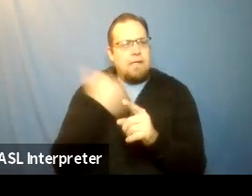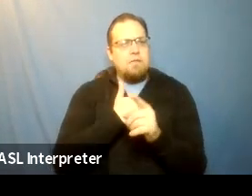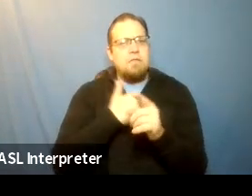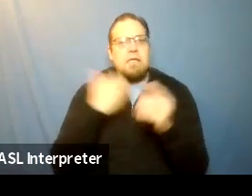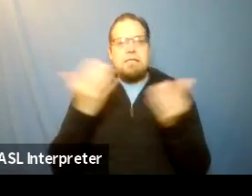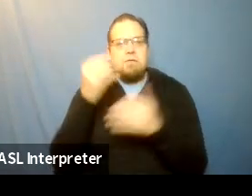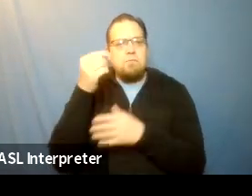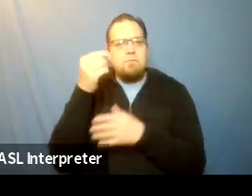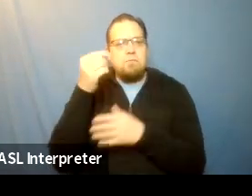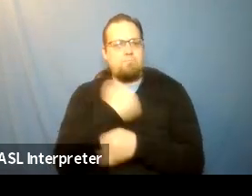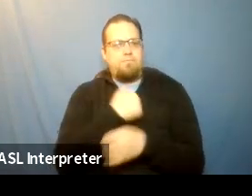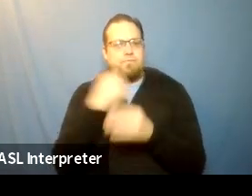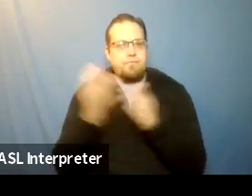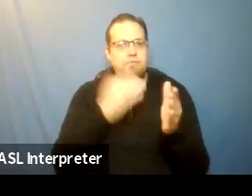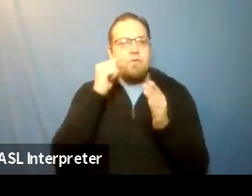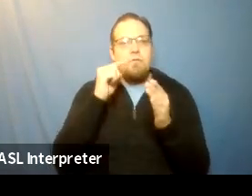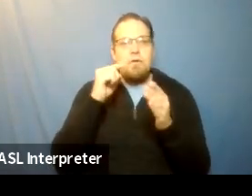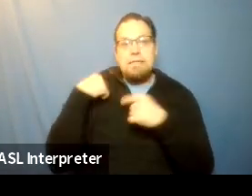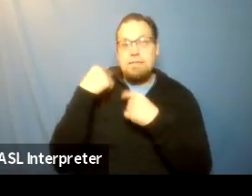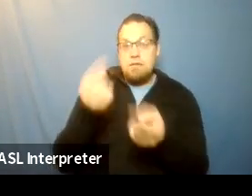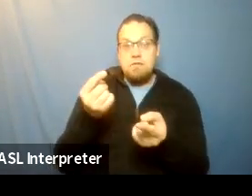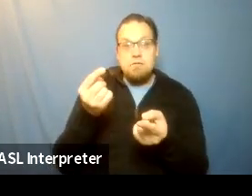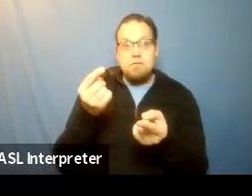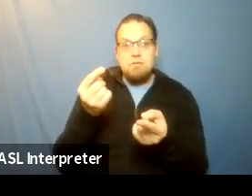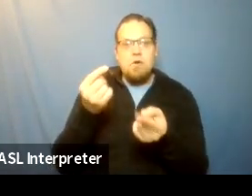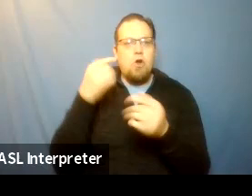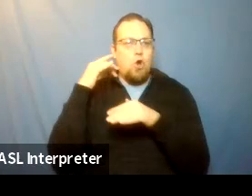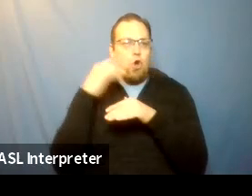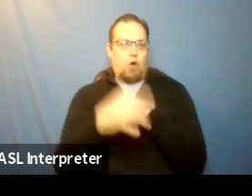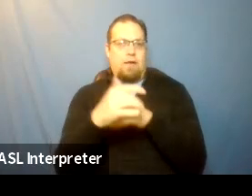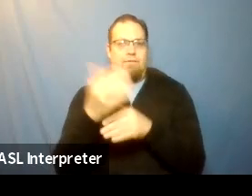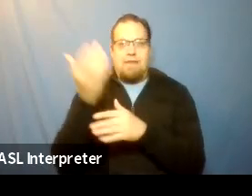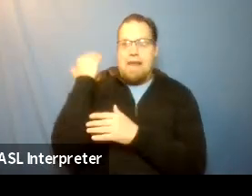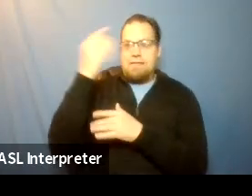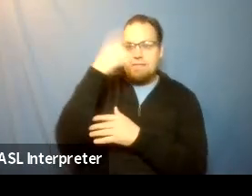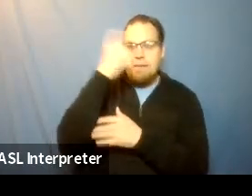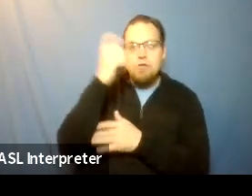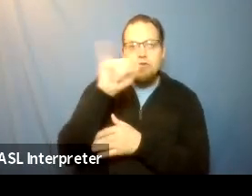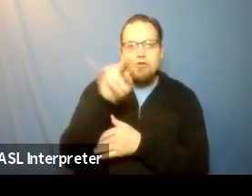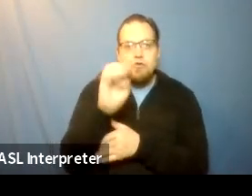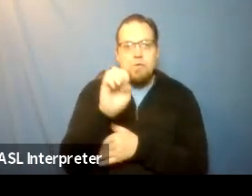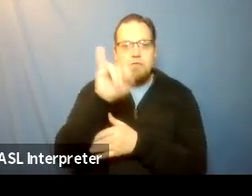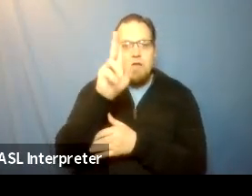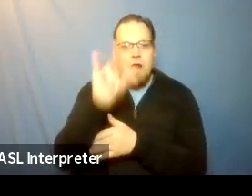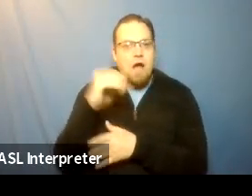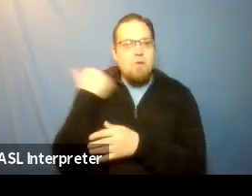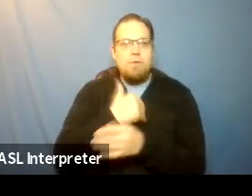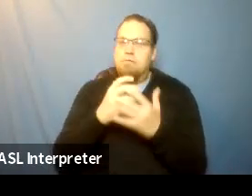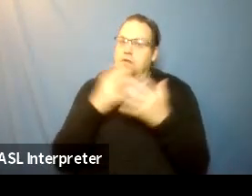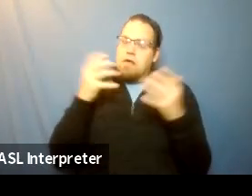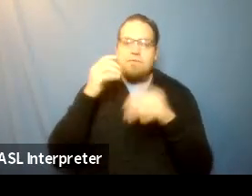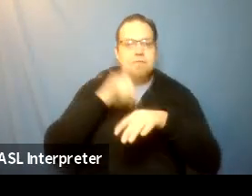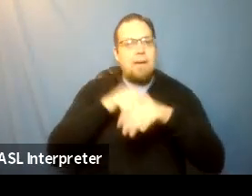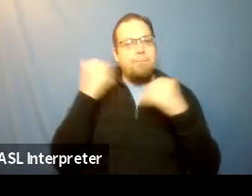what we have been planning for since early last summer. In June and July, we spent a lot of time planning for what we